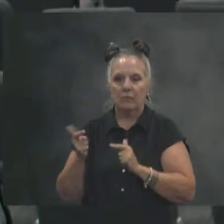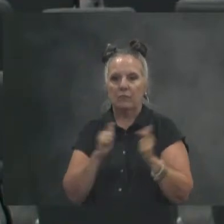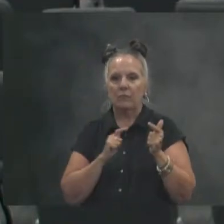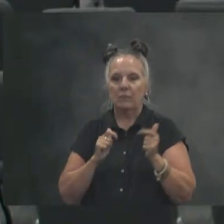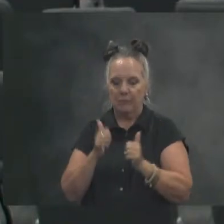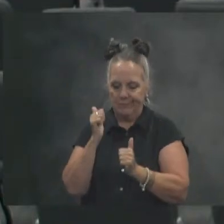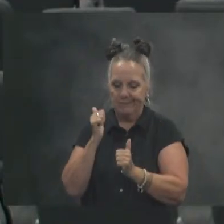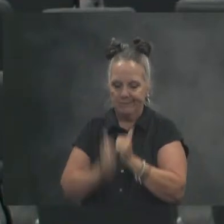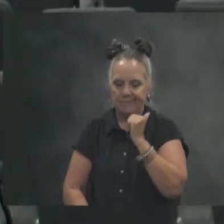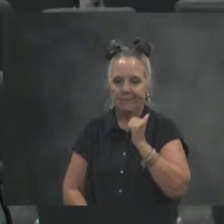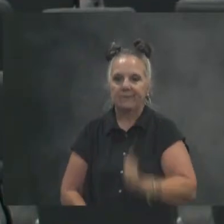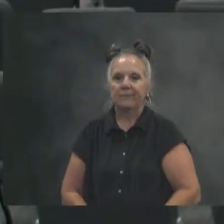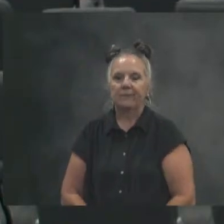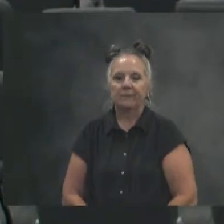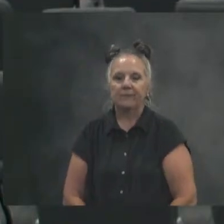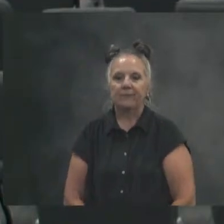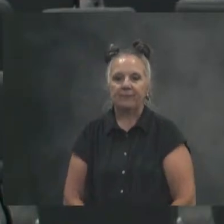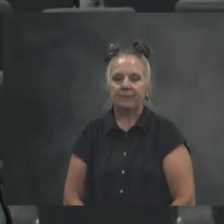carries.